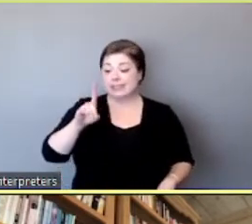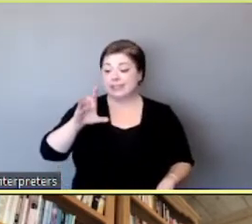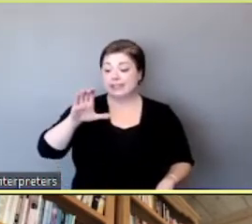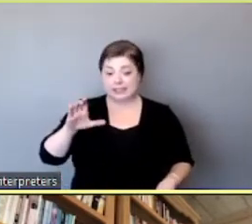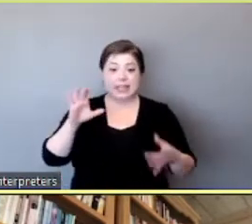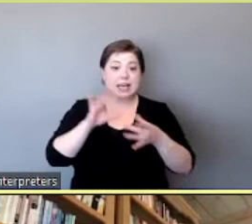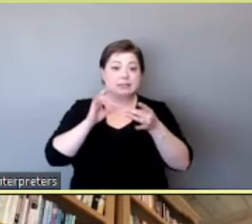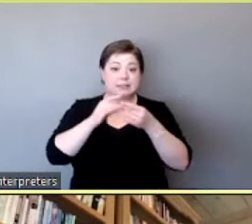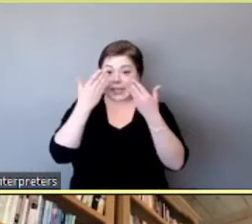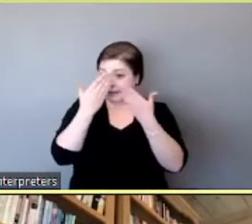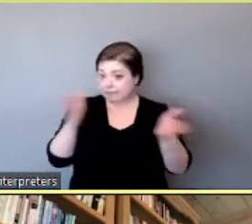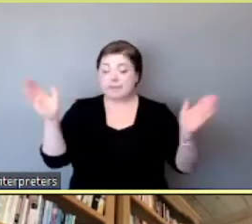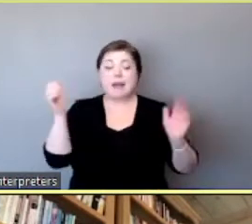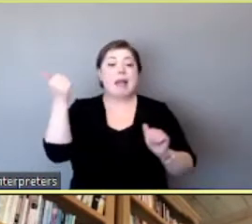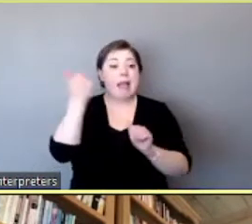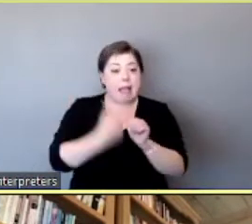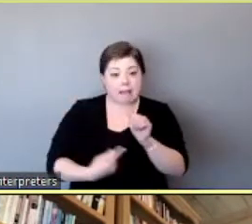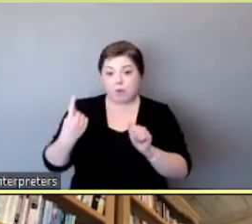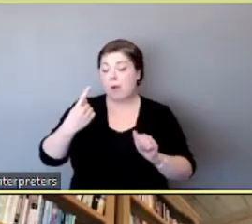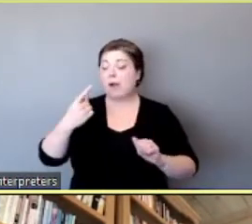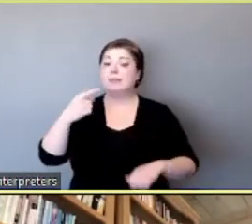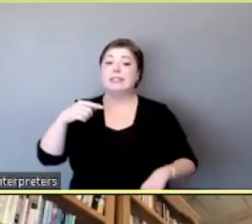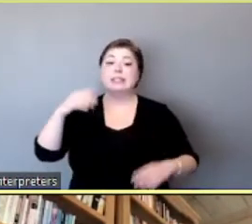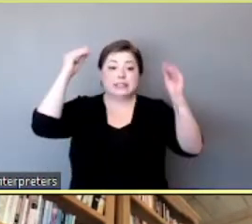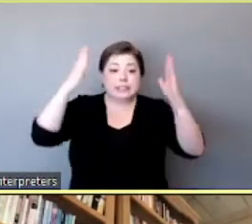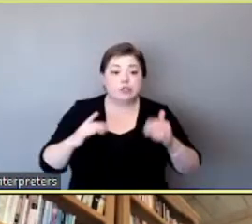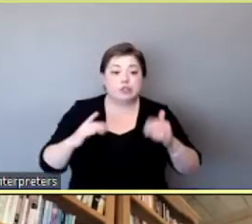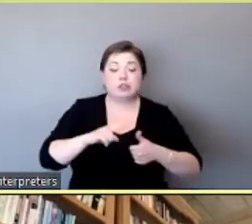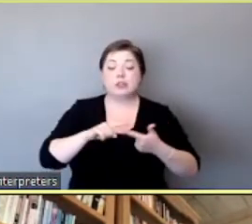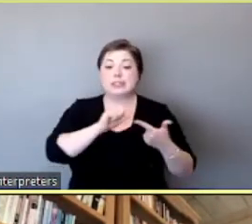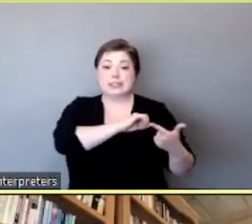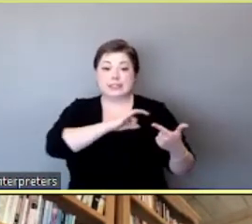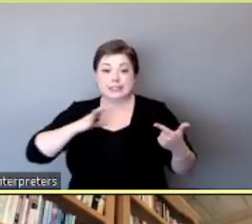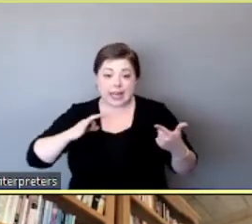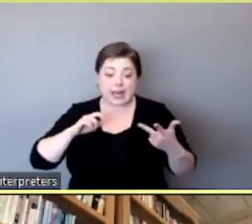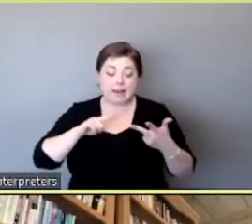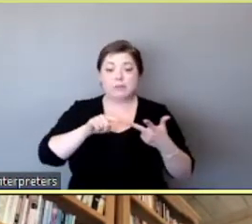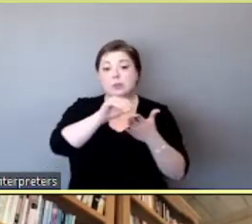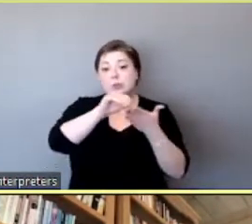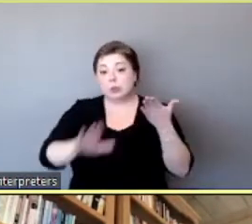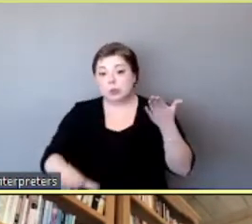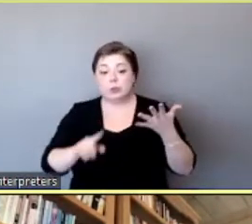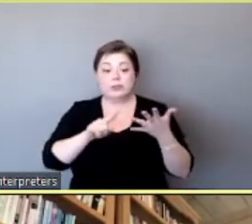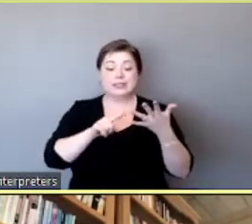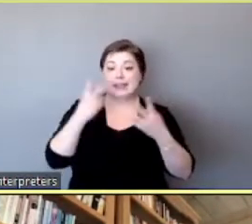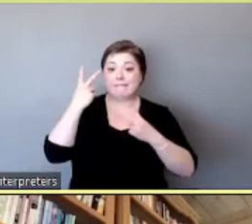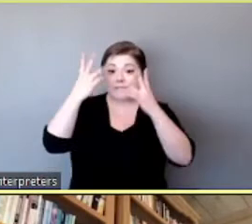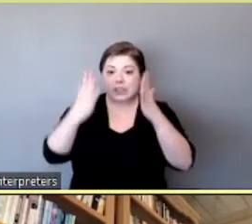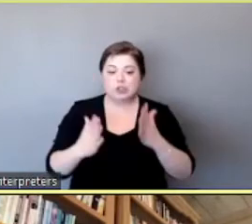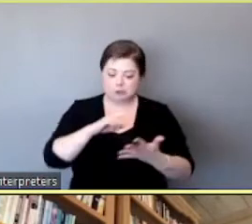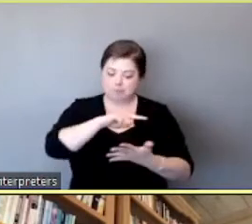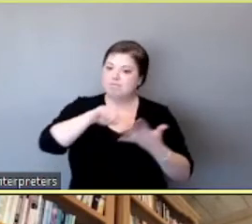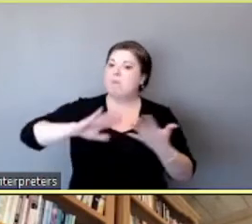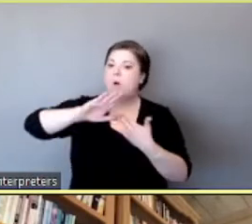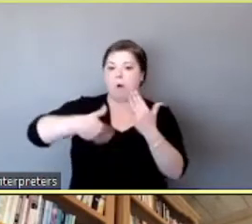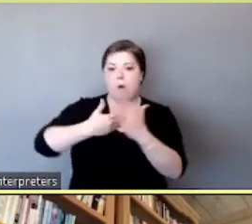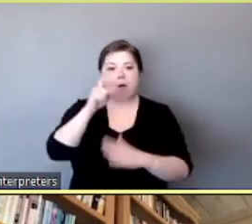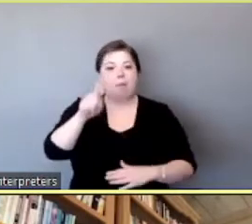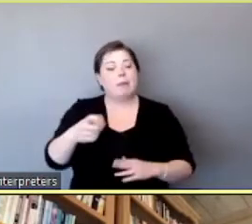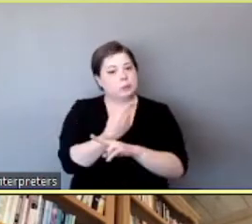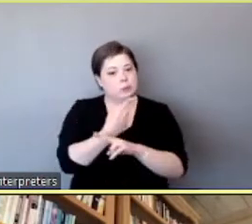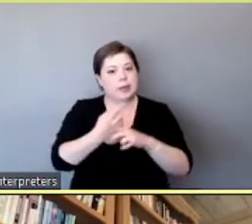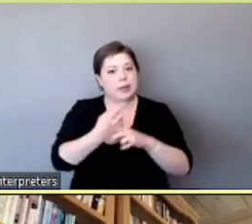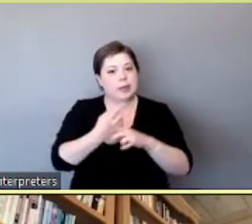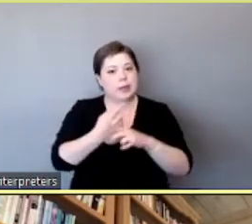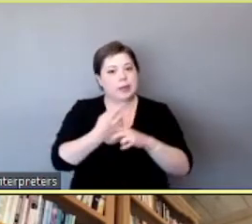teachers, staff, students, or visitors in K through 12 schools need to be masked. Just a reminder